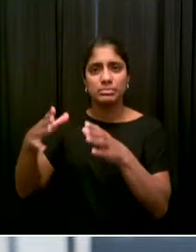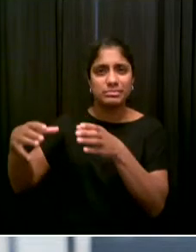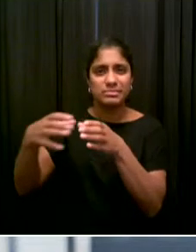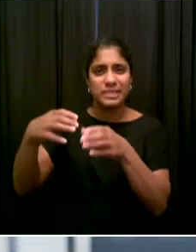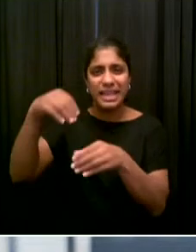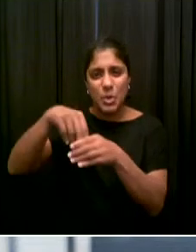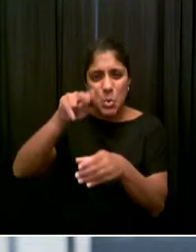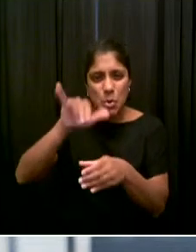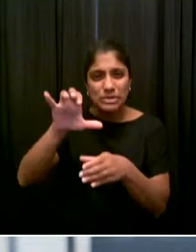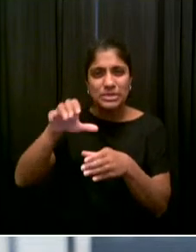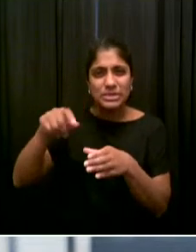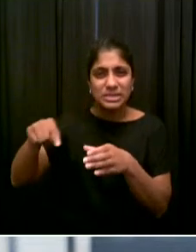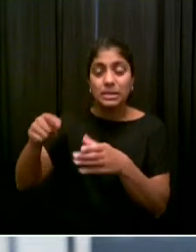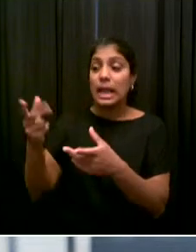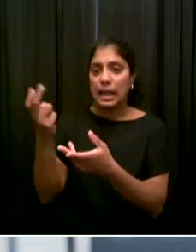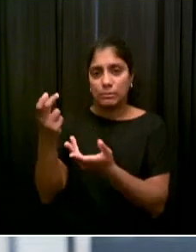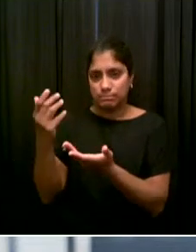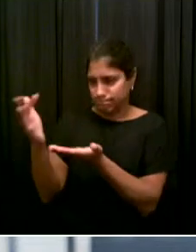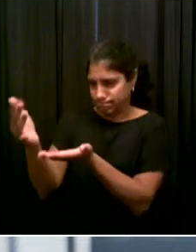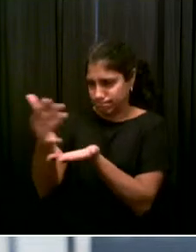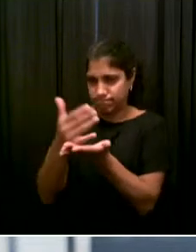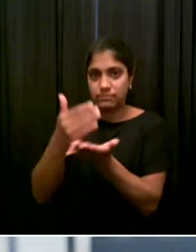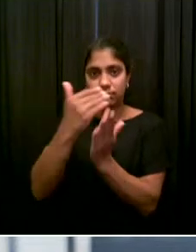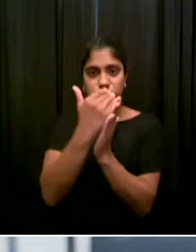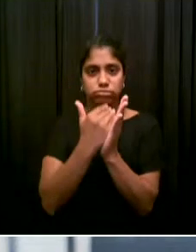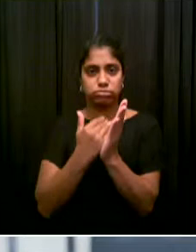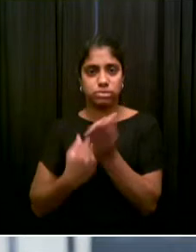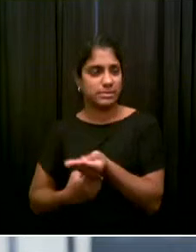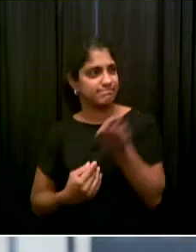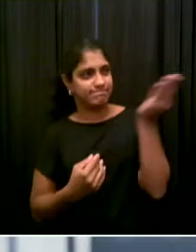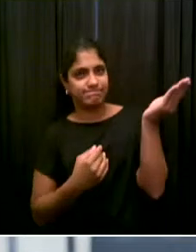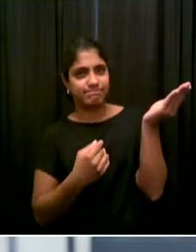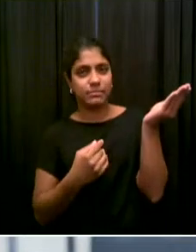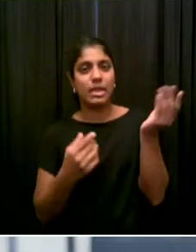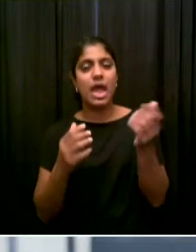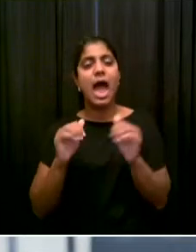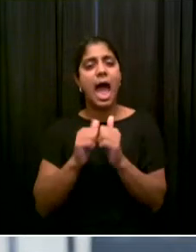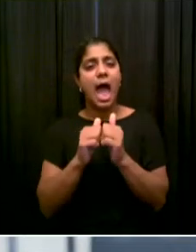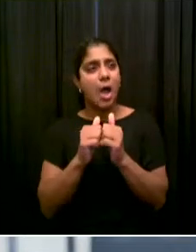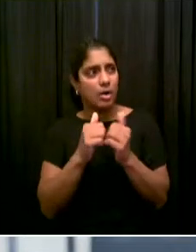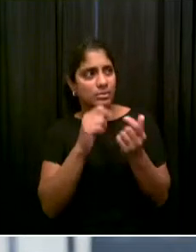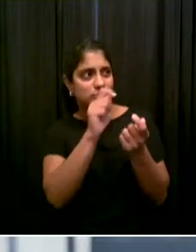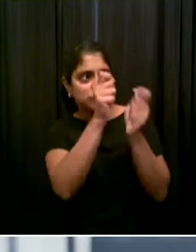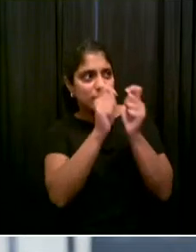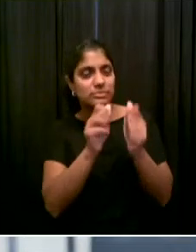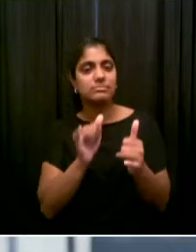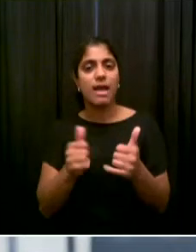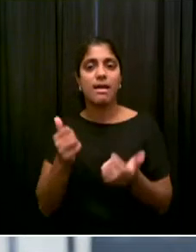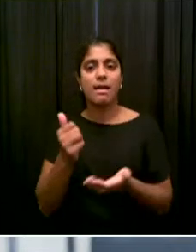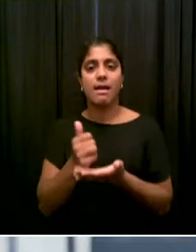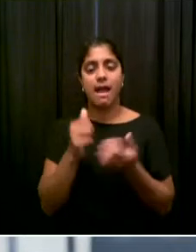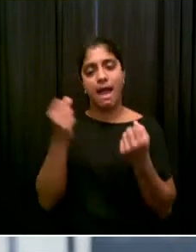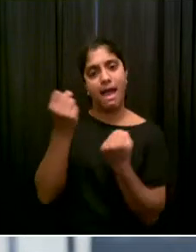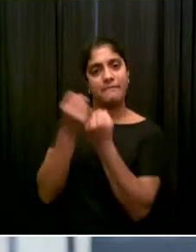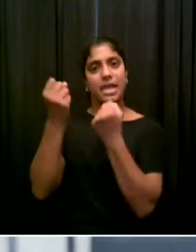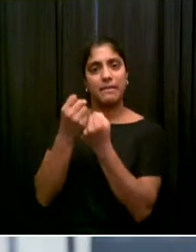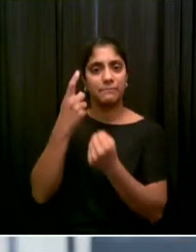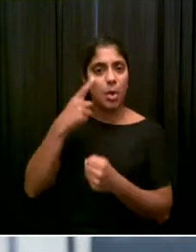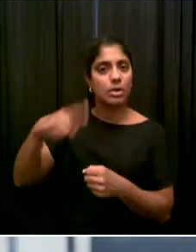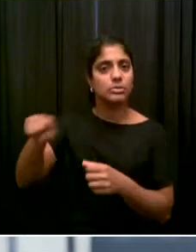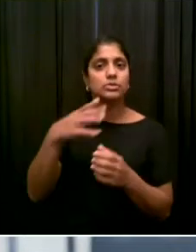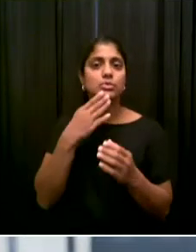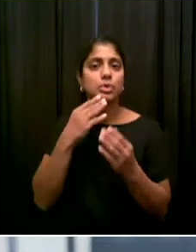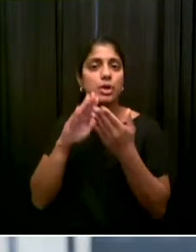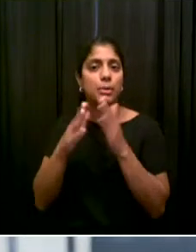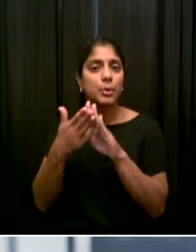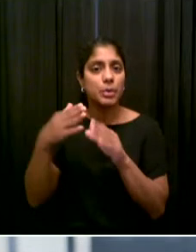great voices of the beauty of this city, the power of the city, the diversity of this city. You see some photos